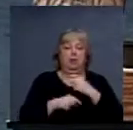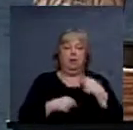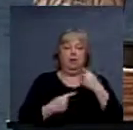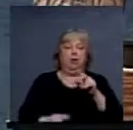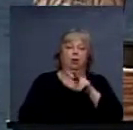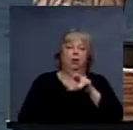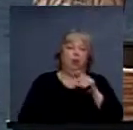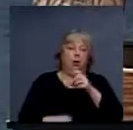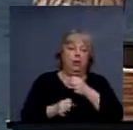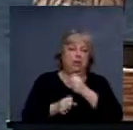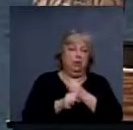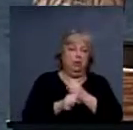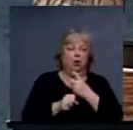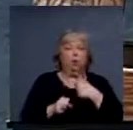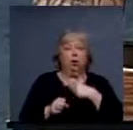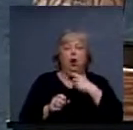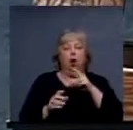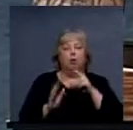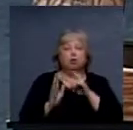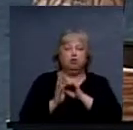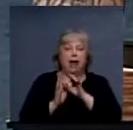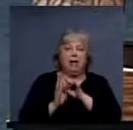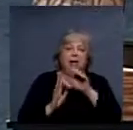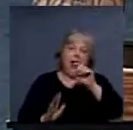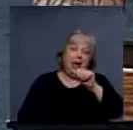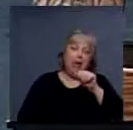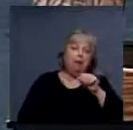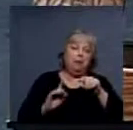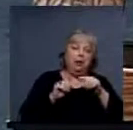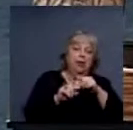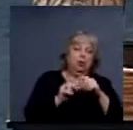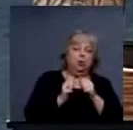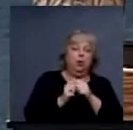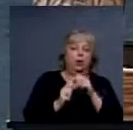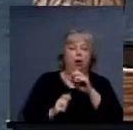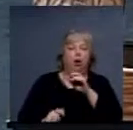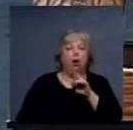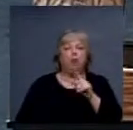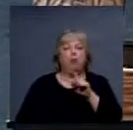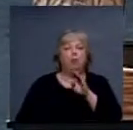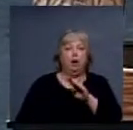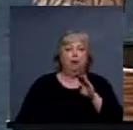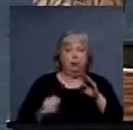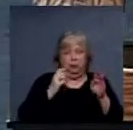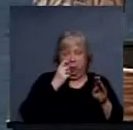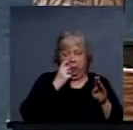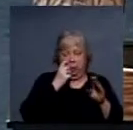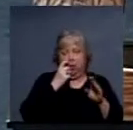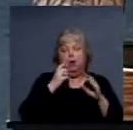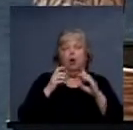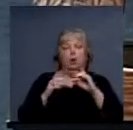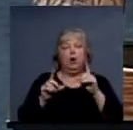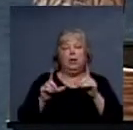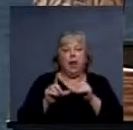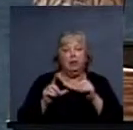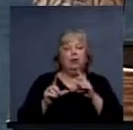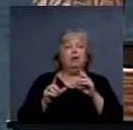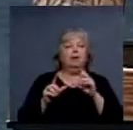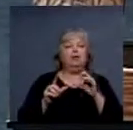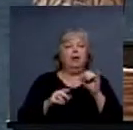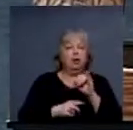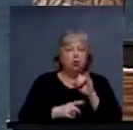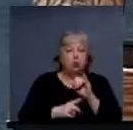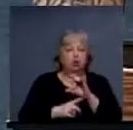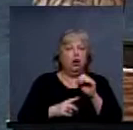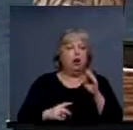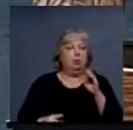years. We're rated A+ by the Arkansas Better Business Bureau. We're licensed, insured, and bonded, and we also use all professional grade